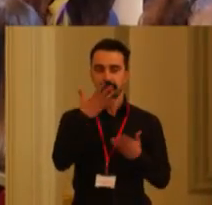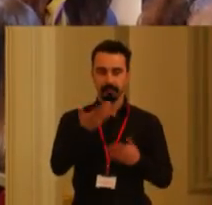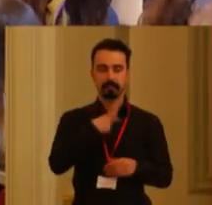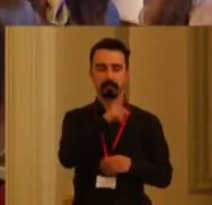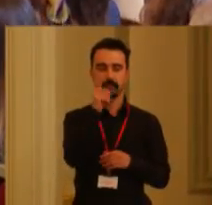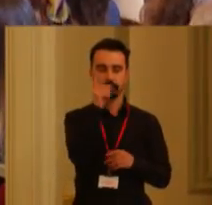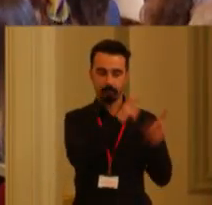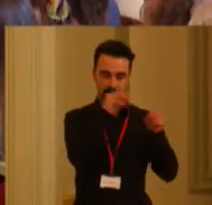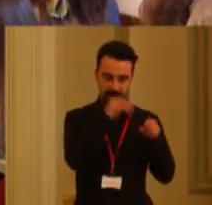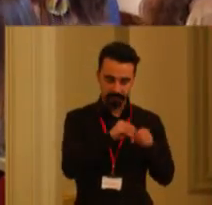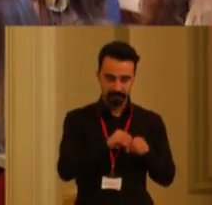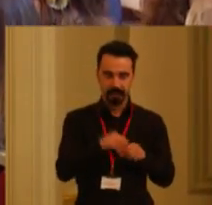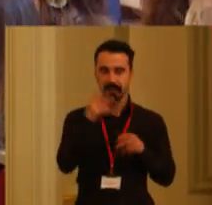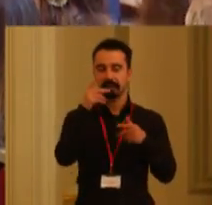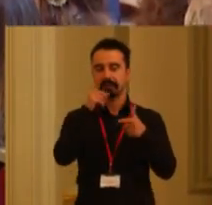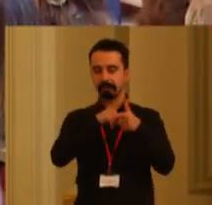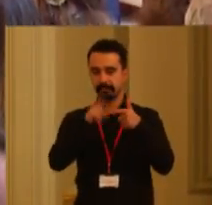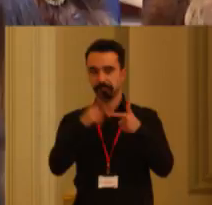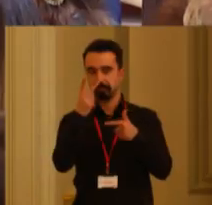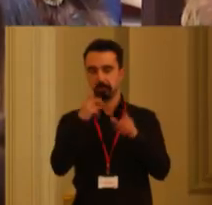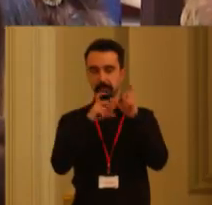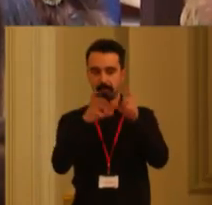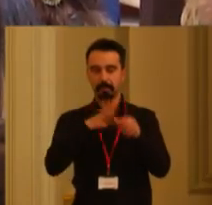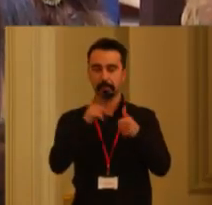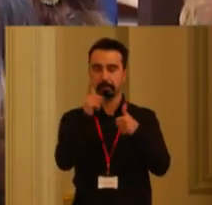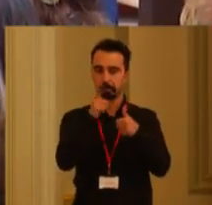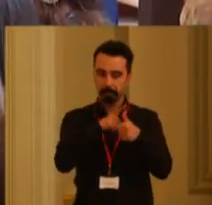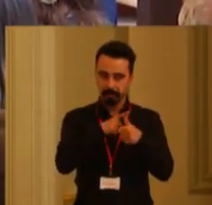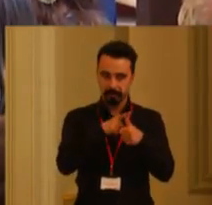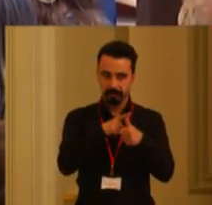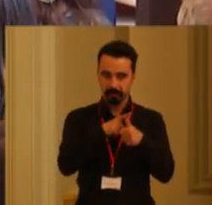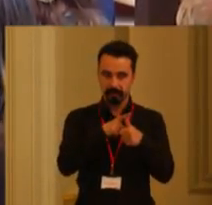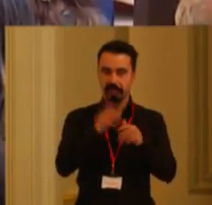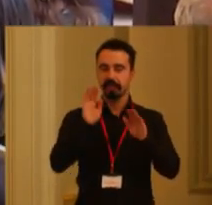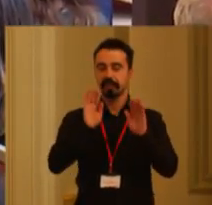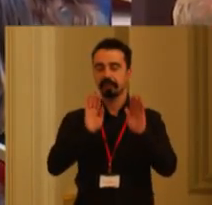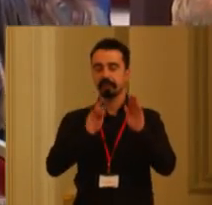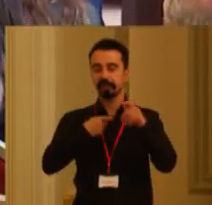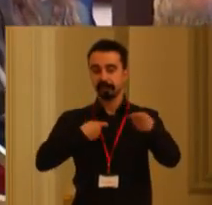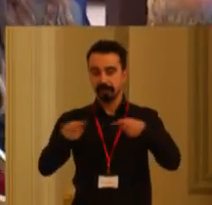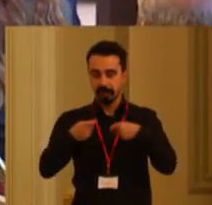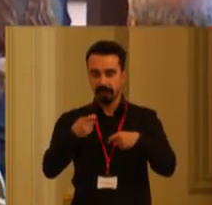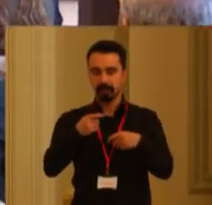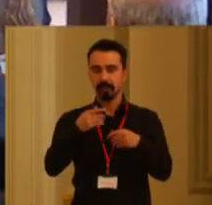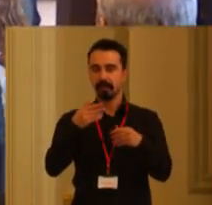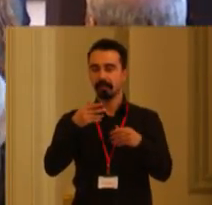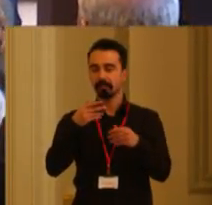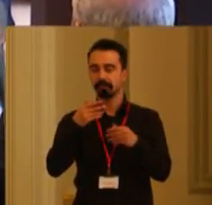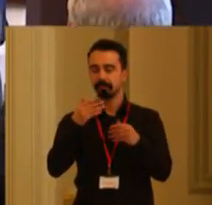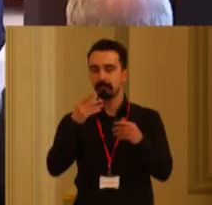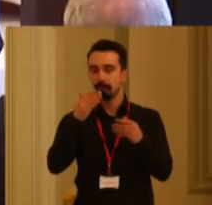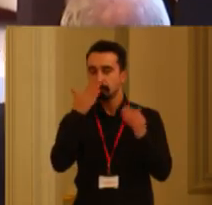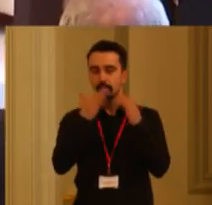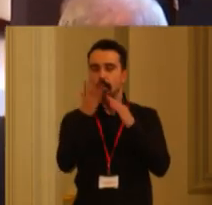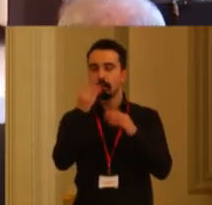the questions. You're the popular one. Thank you. I got two questions, one of which is to do with corporations, big